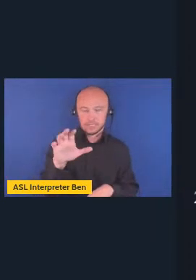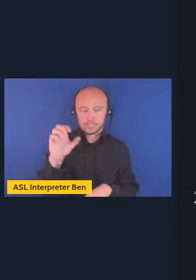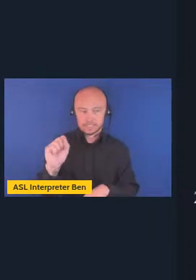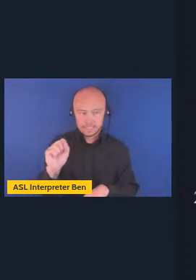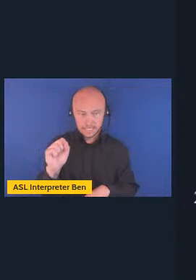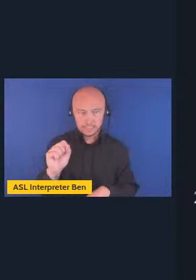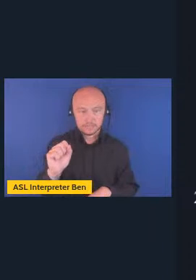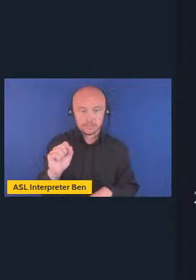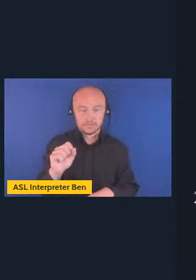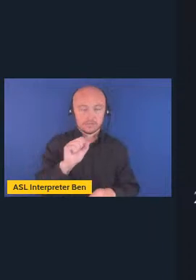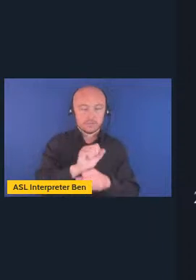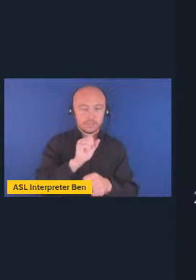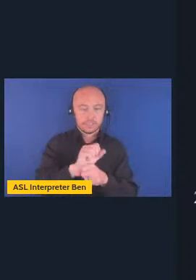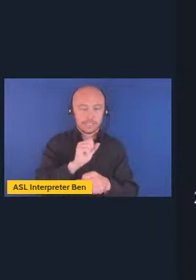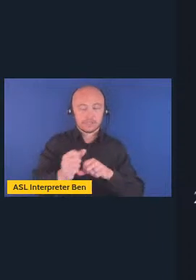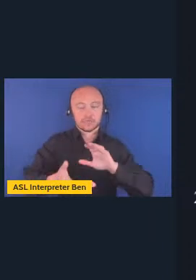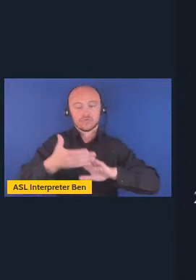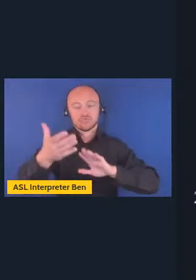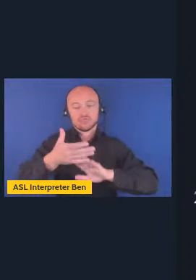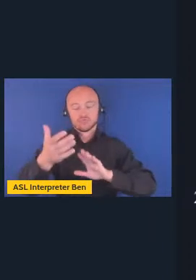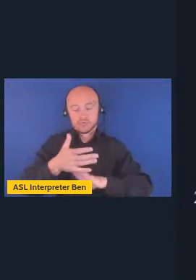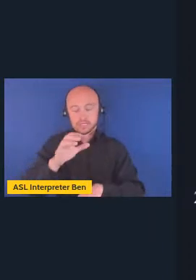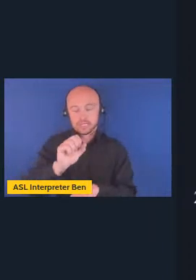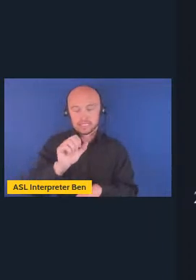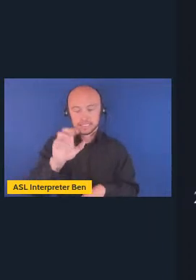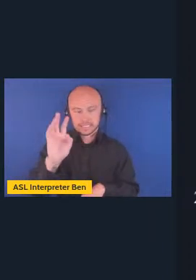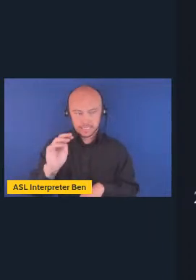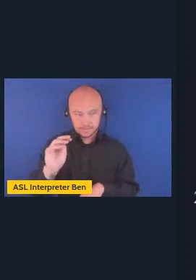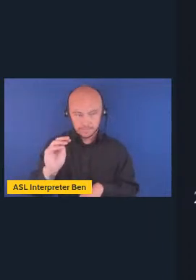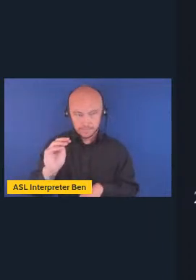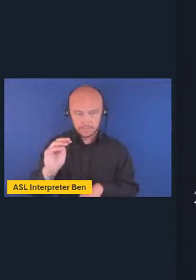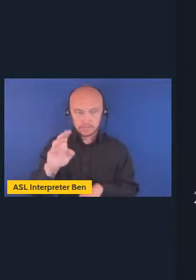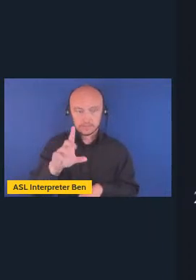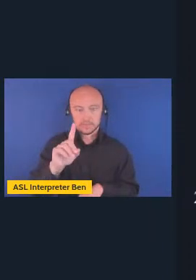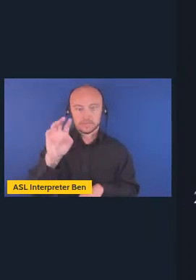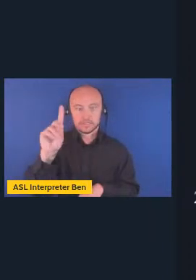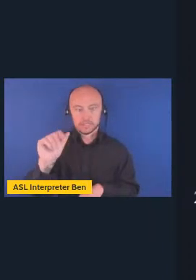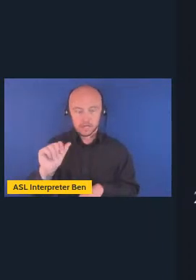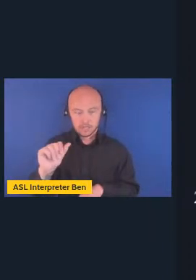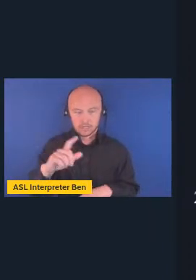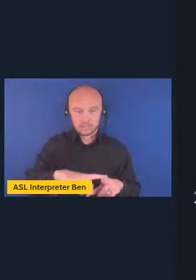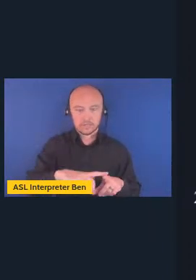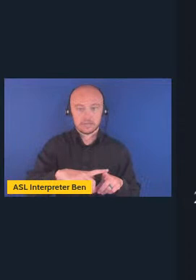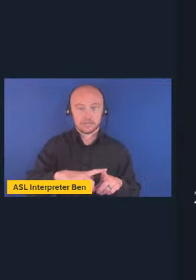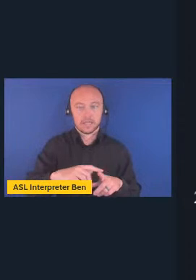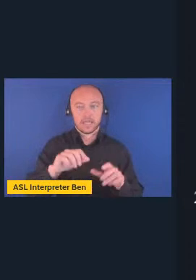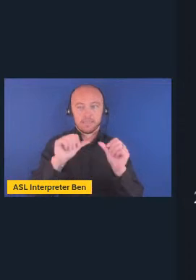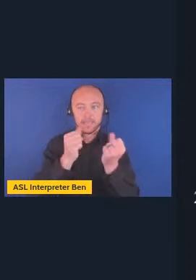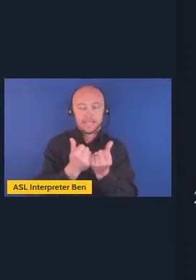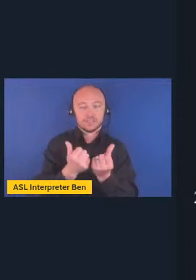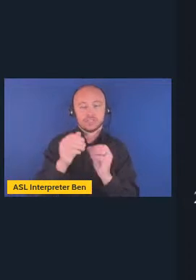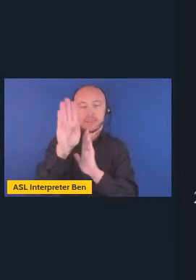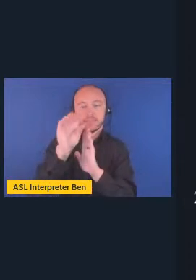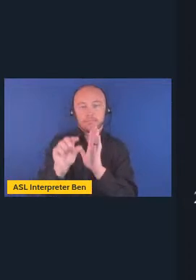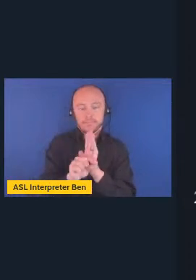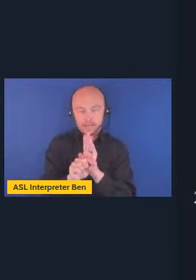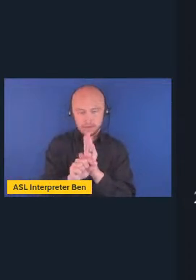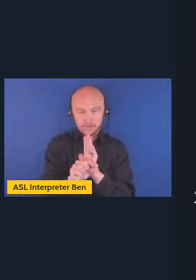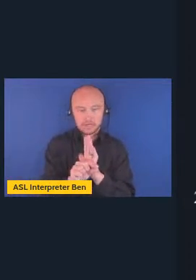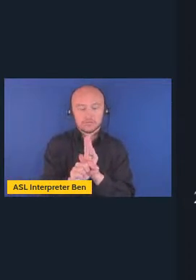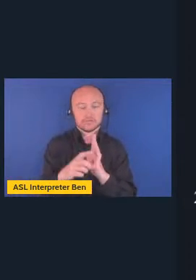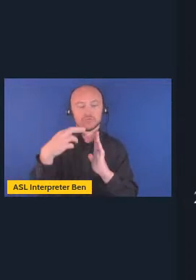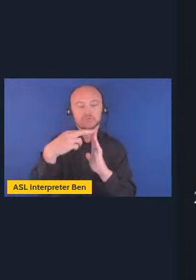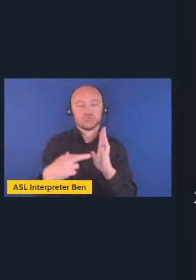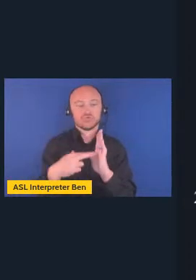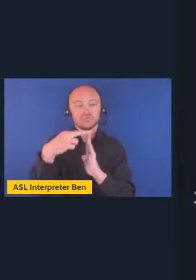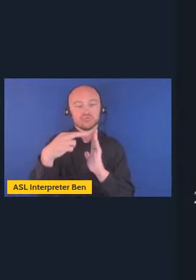script to run SSM agent, Docker, and Docker agent in the background to register